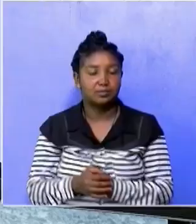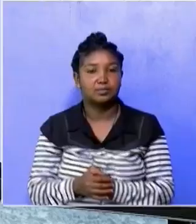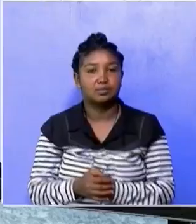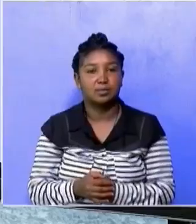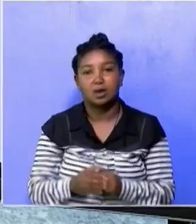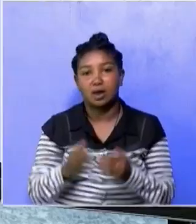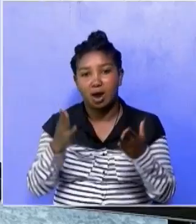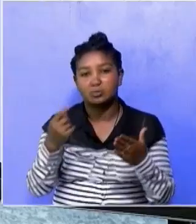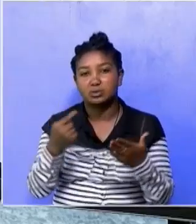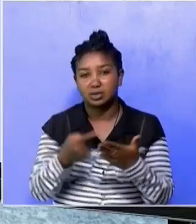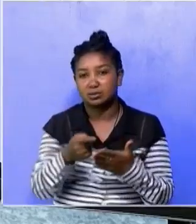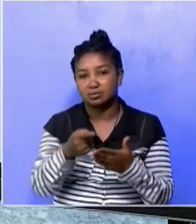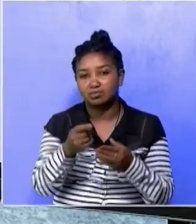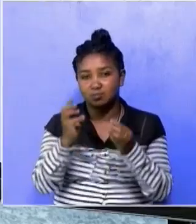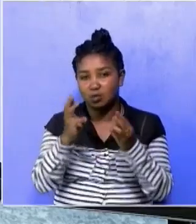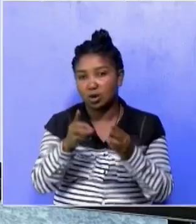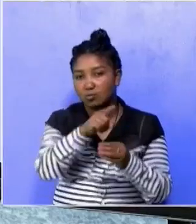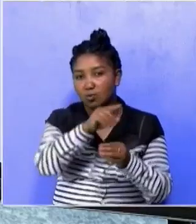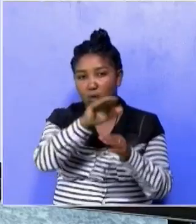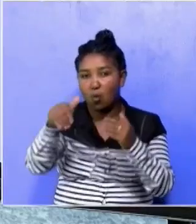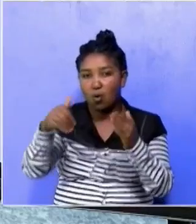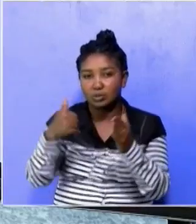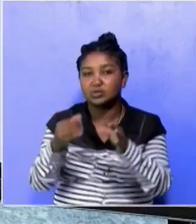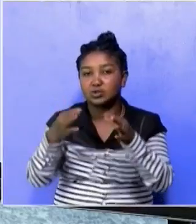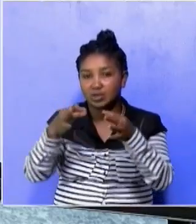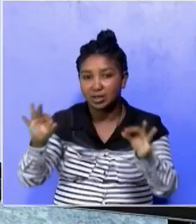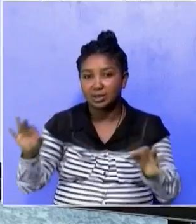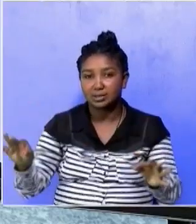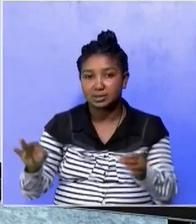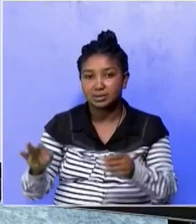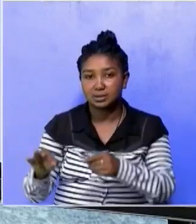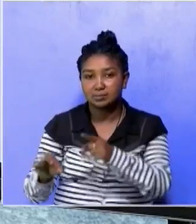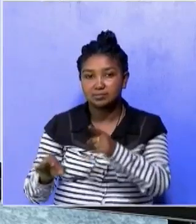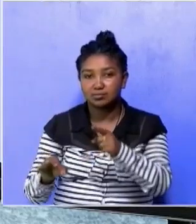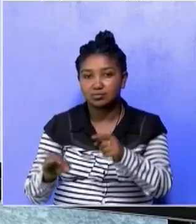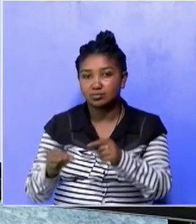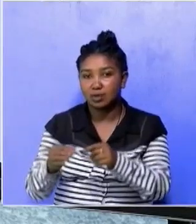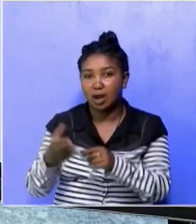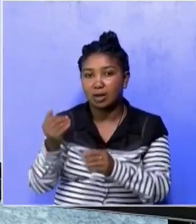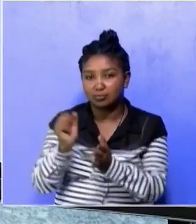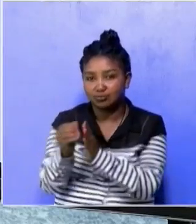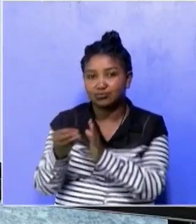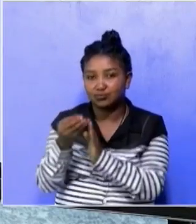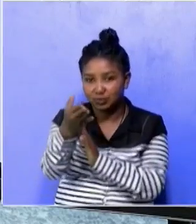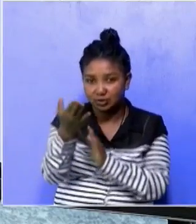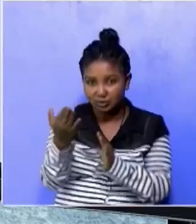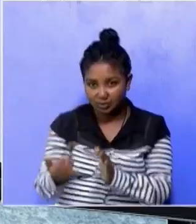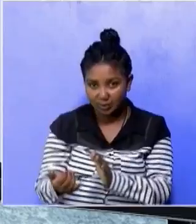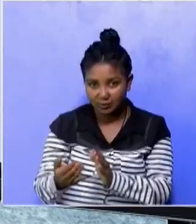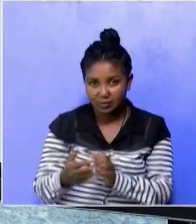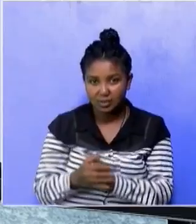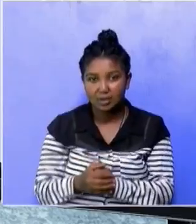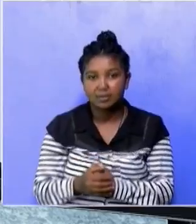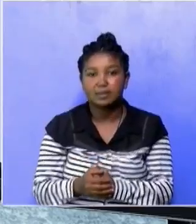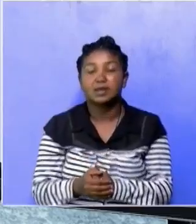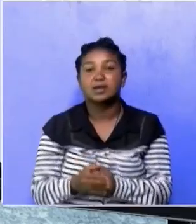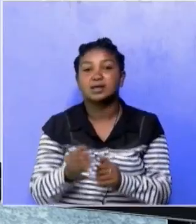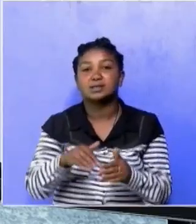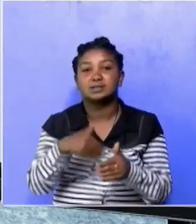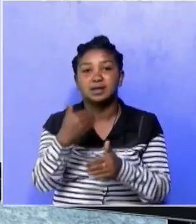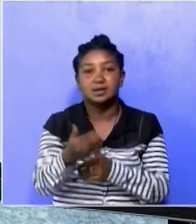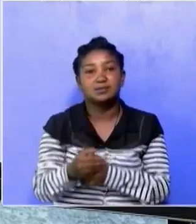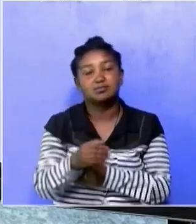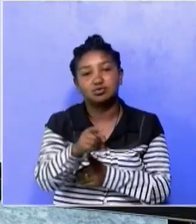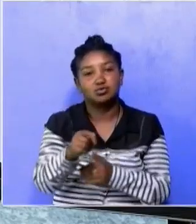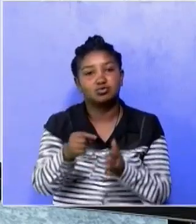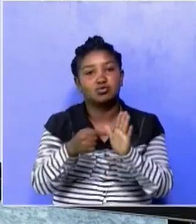I hope that you are welcome to do all these sentences just like the example that I gave you previously. And then I hope you